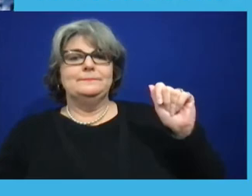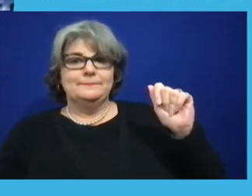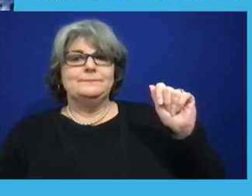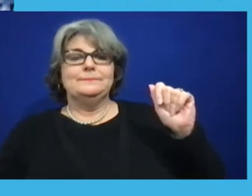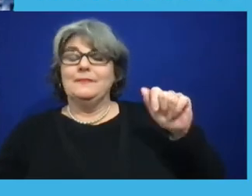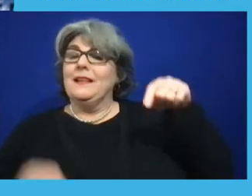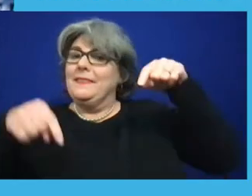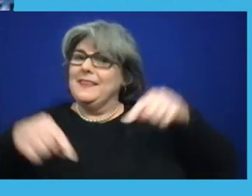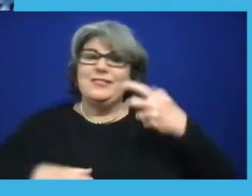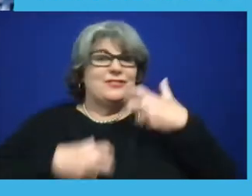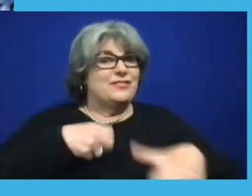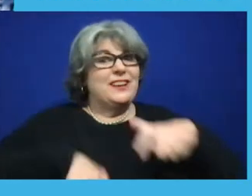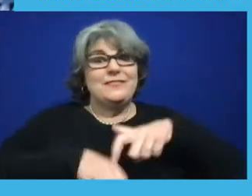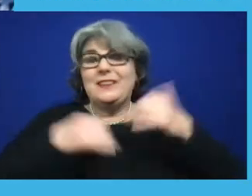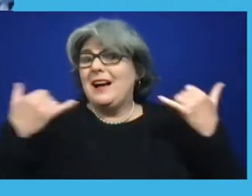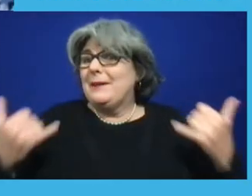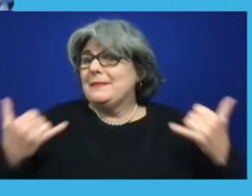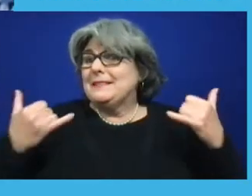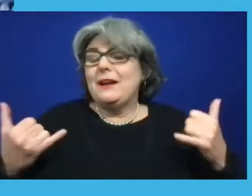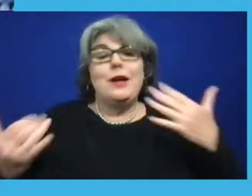This election matters, Georgia.